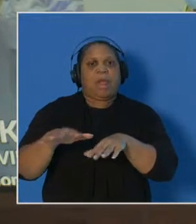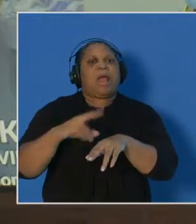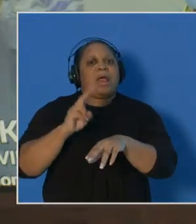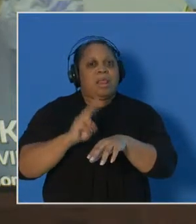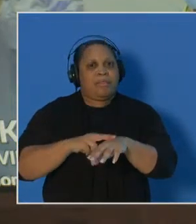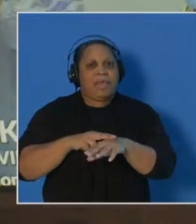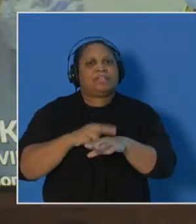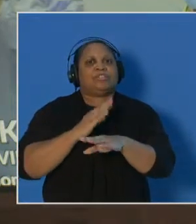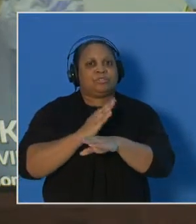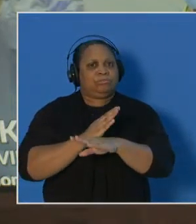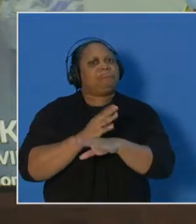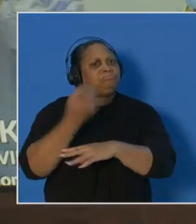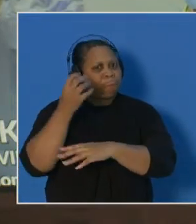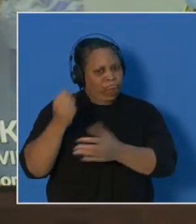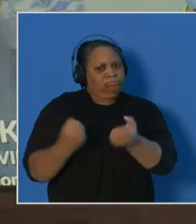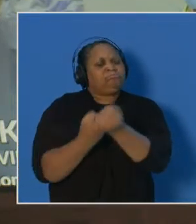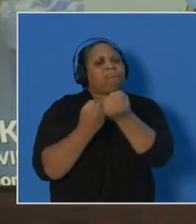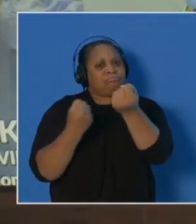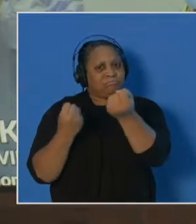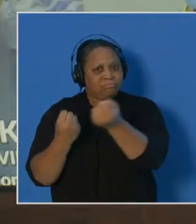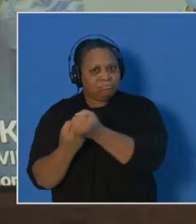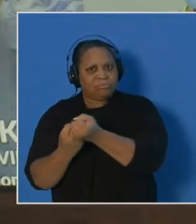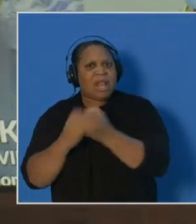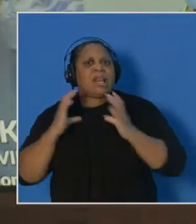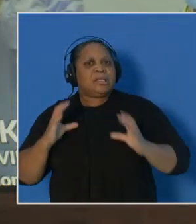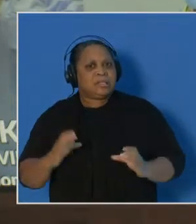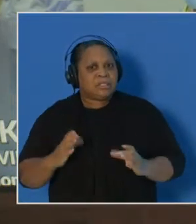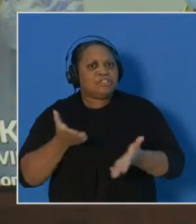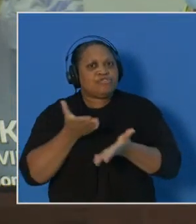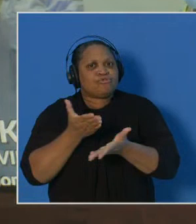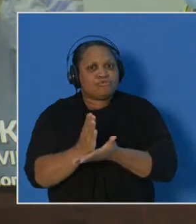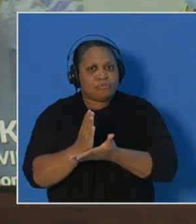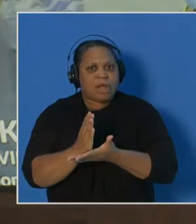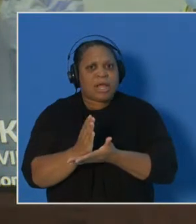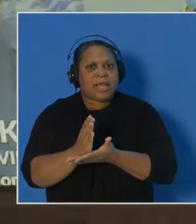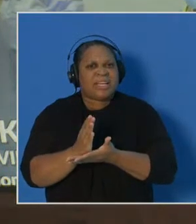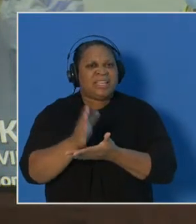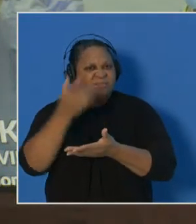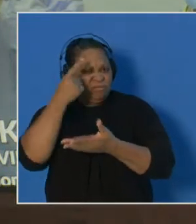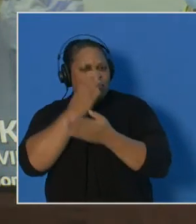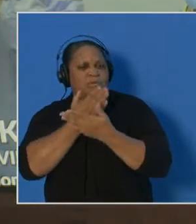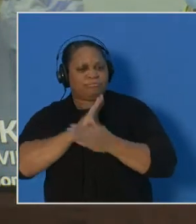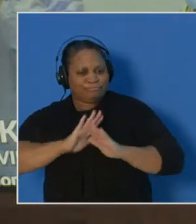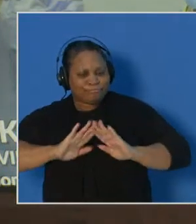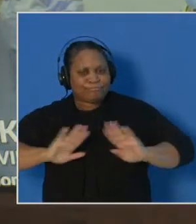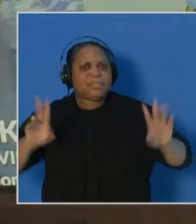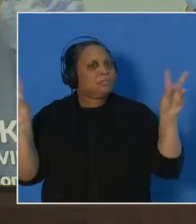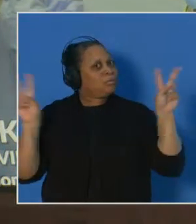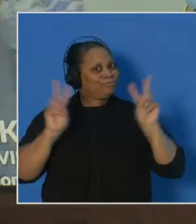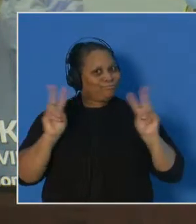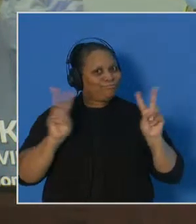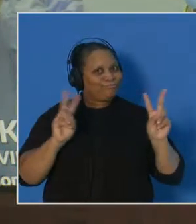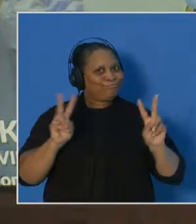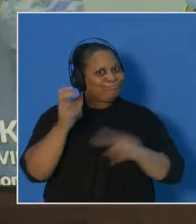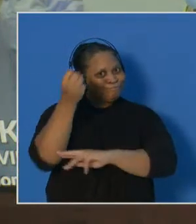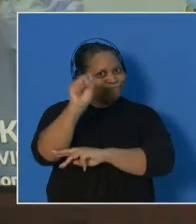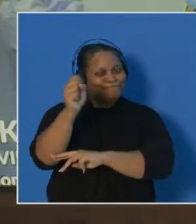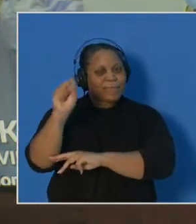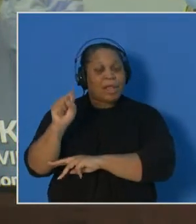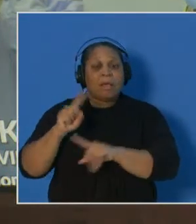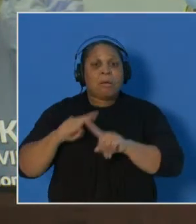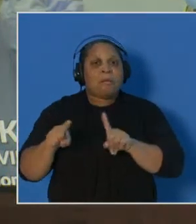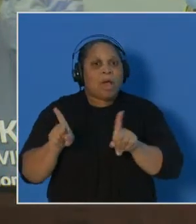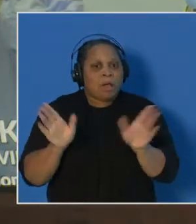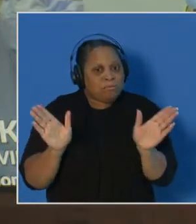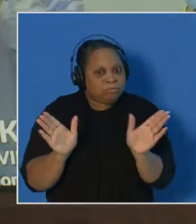Security supports and believes that in our citizens' right to democratic, peaceful protesting. I must stress that